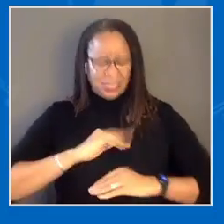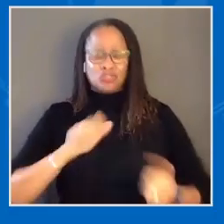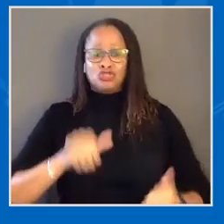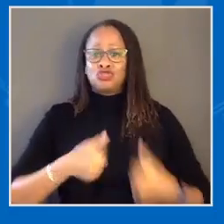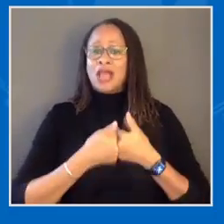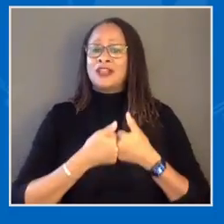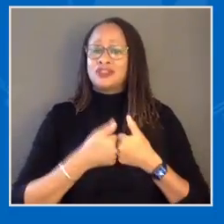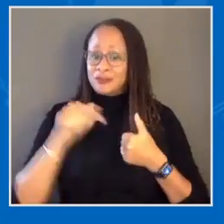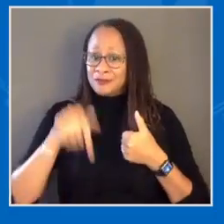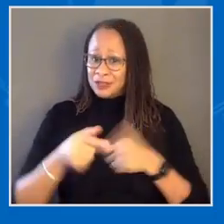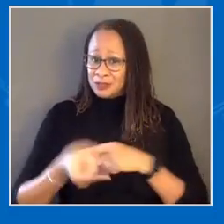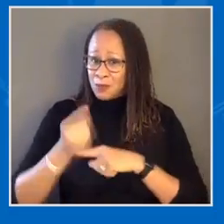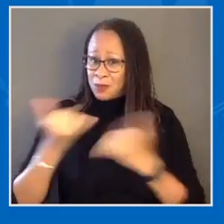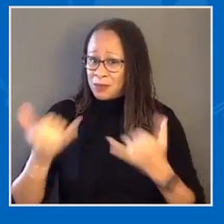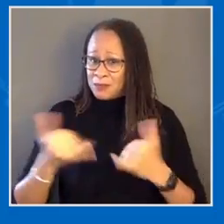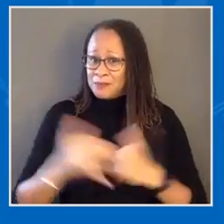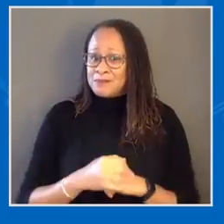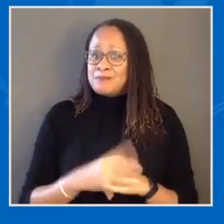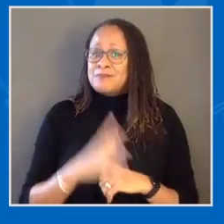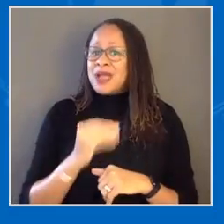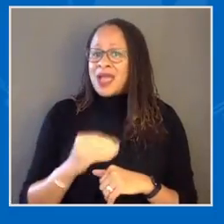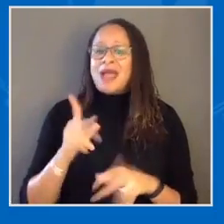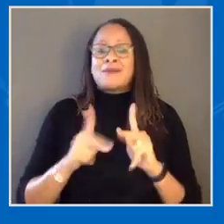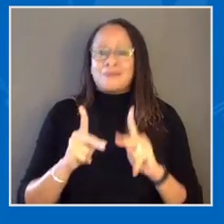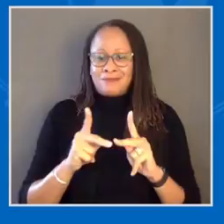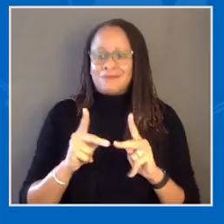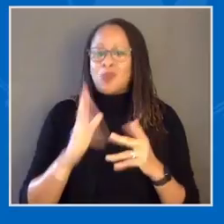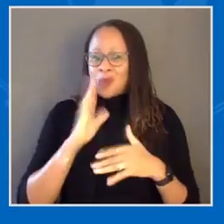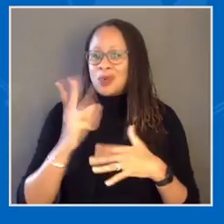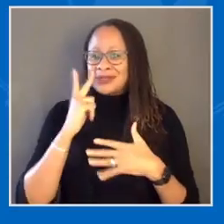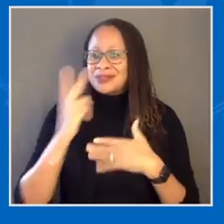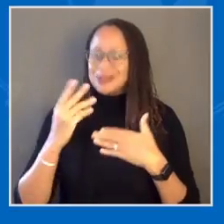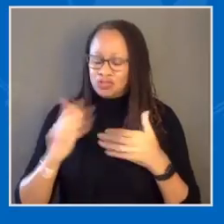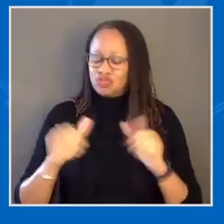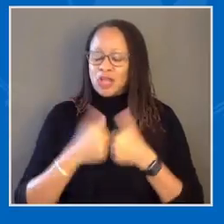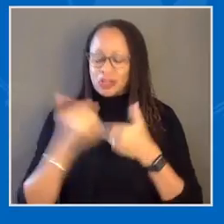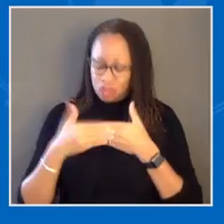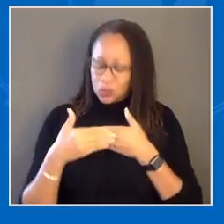moment and those that lie ahead. Thank you.